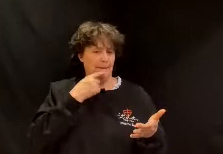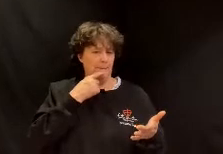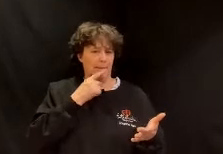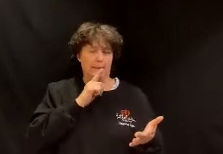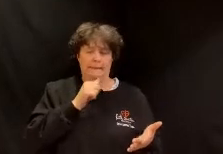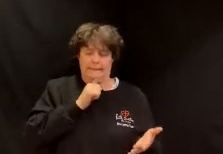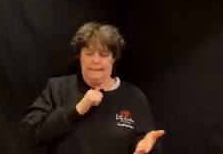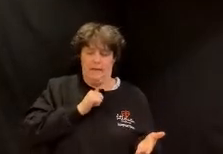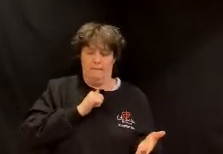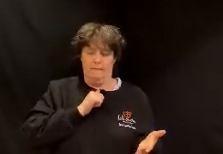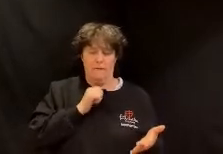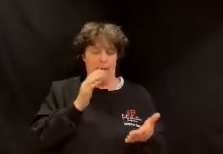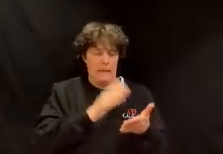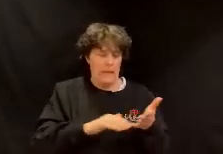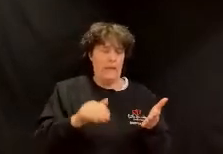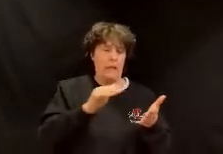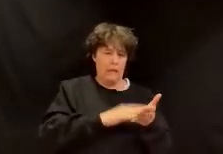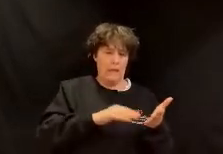over and over.